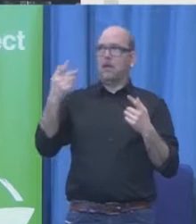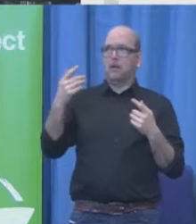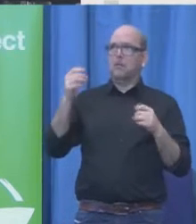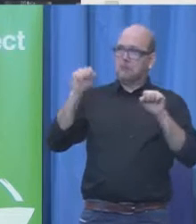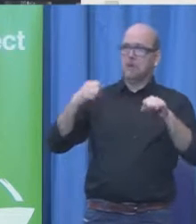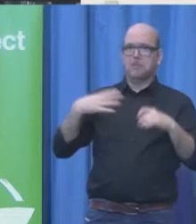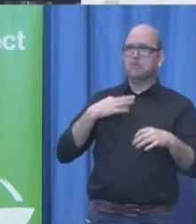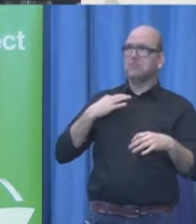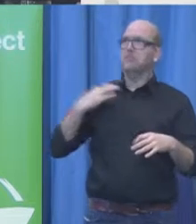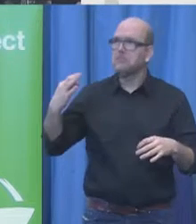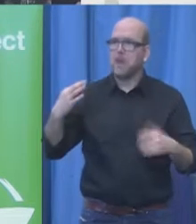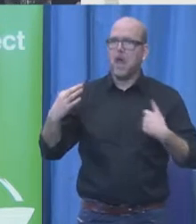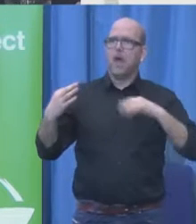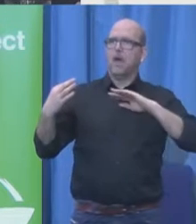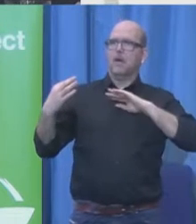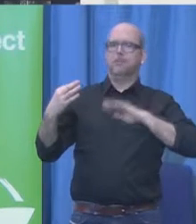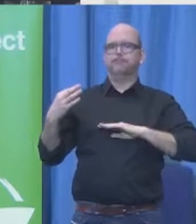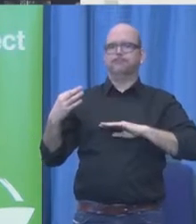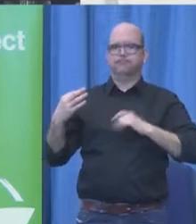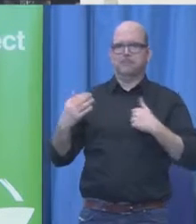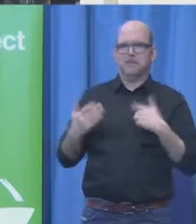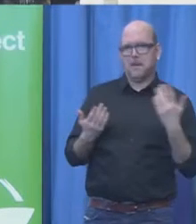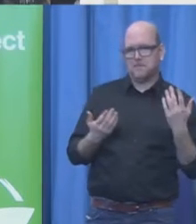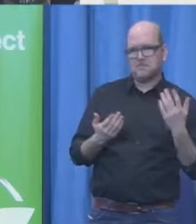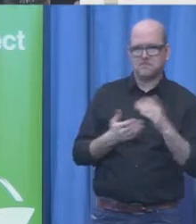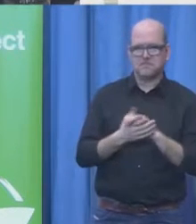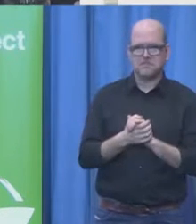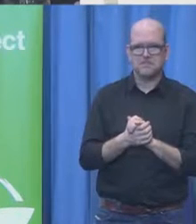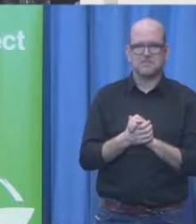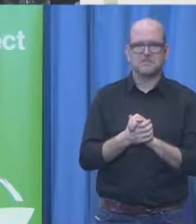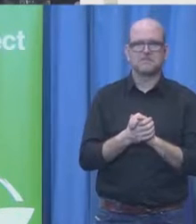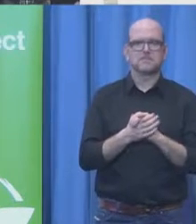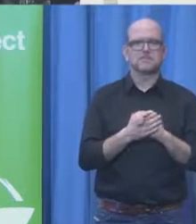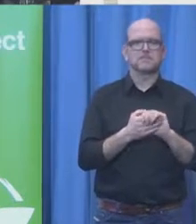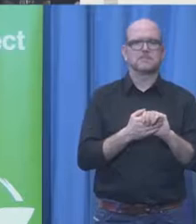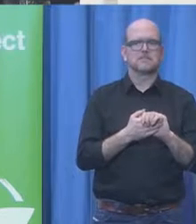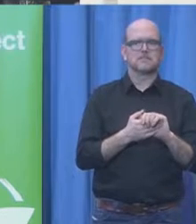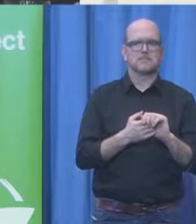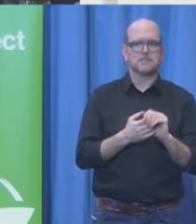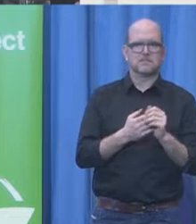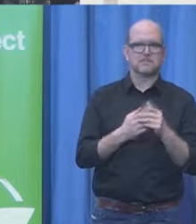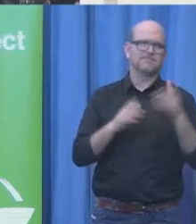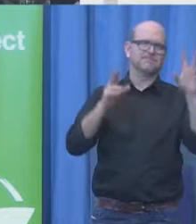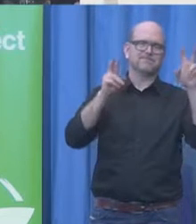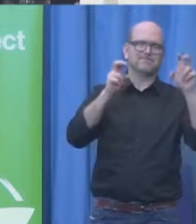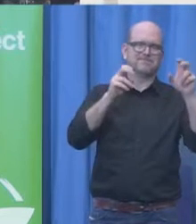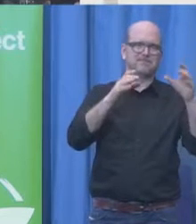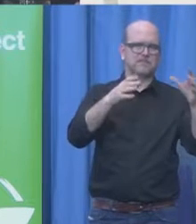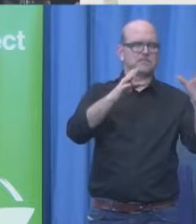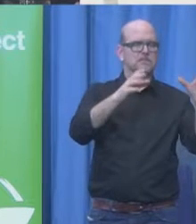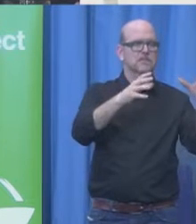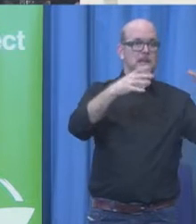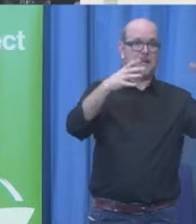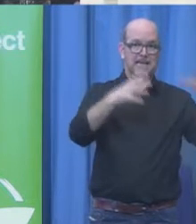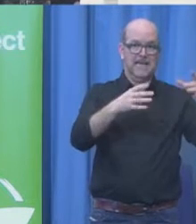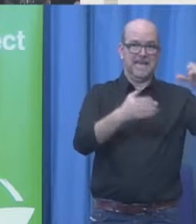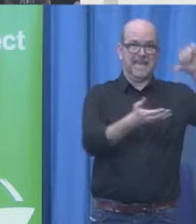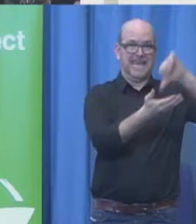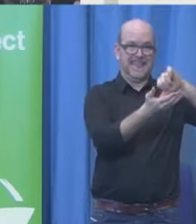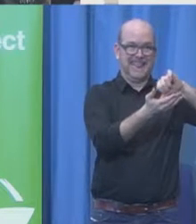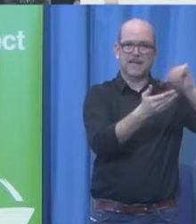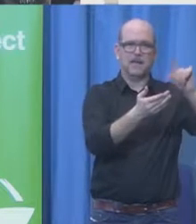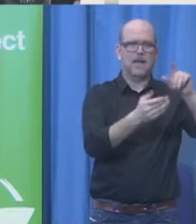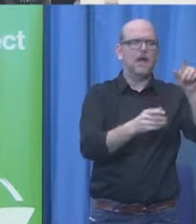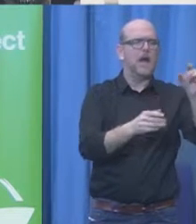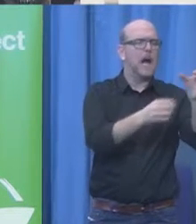policymakers, county councillors, local authority members, or municipal district members, as to be known in some parts of Europe. And I get